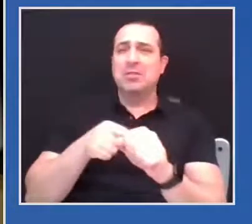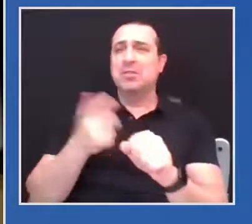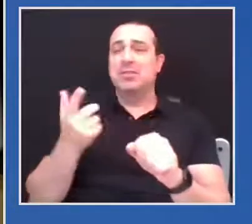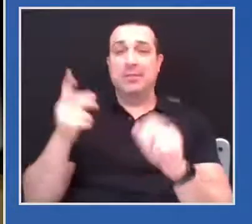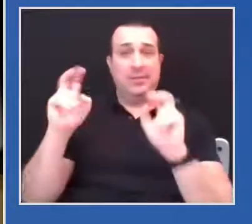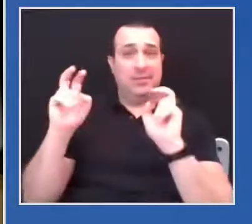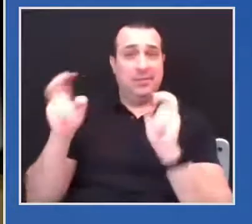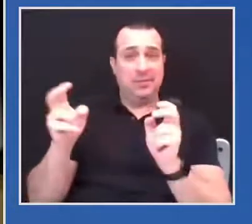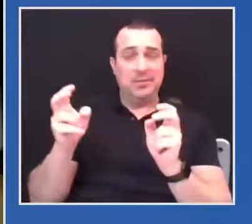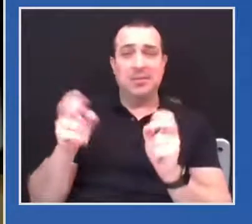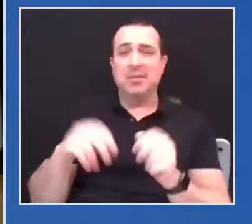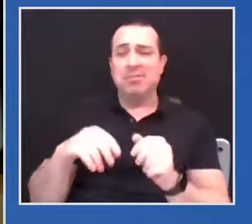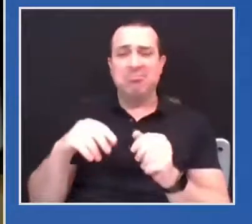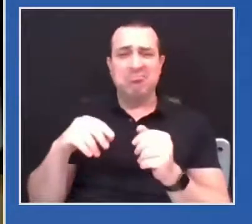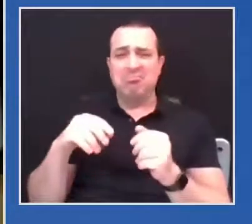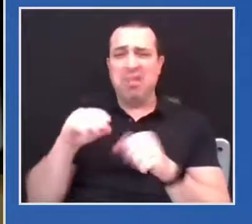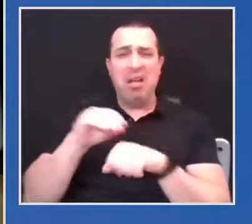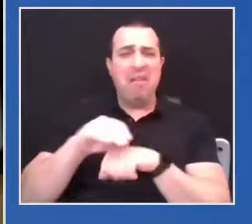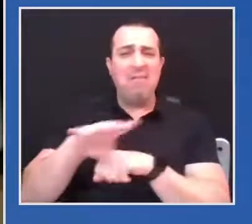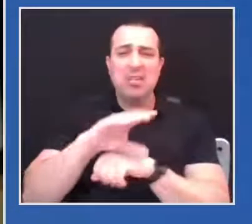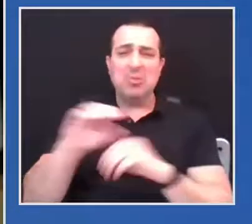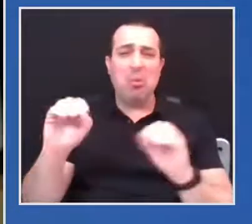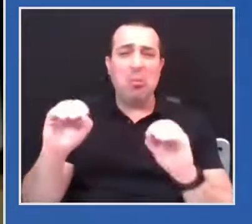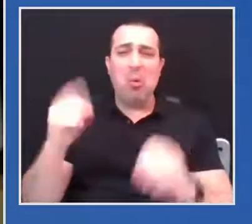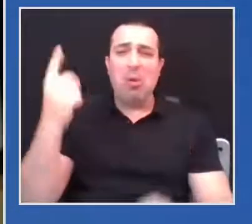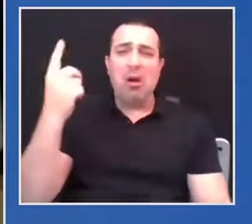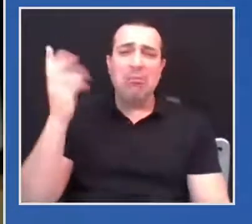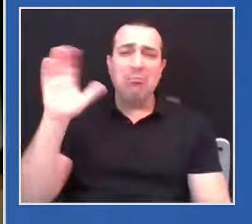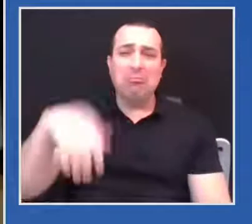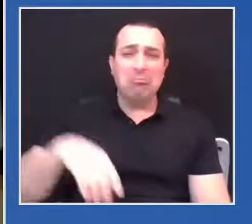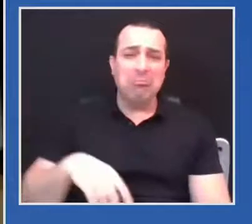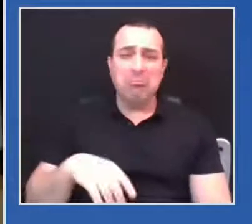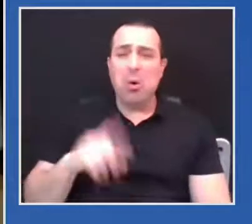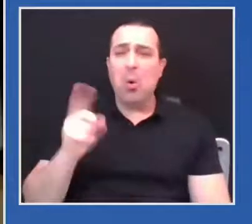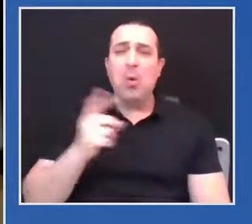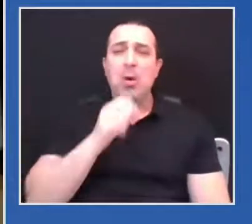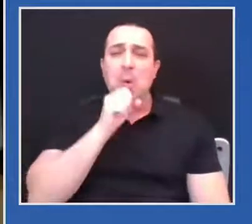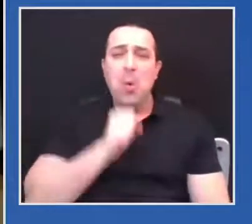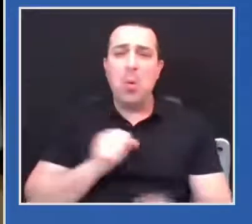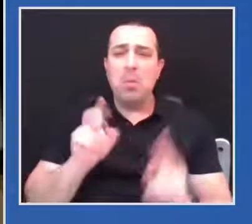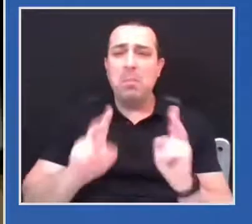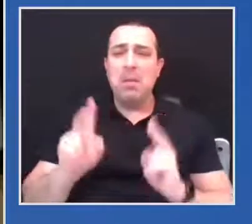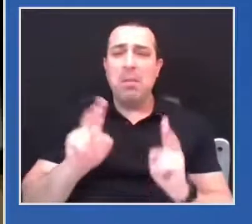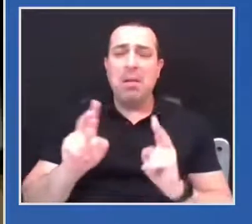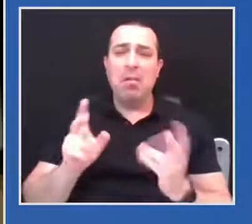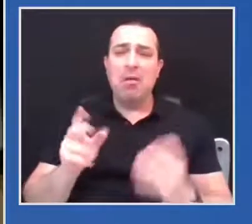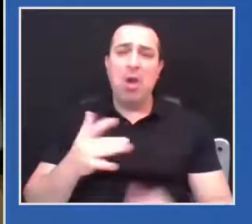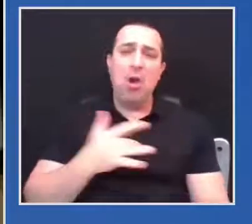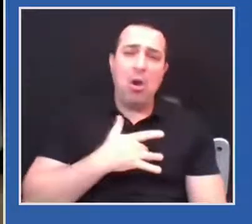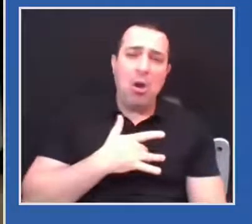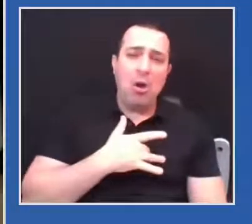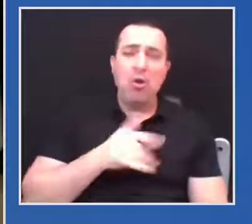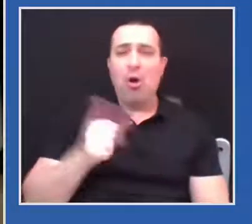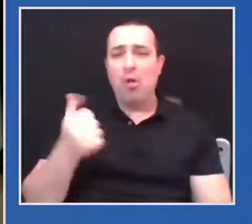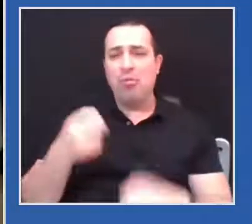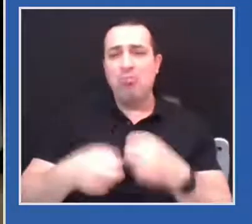affects virtually nobody. Quote, just elderly people with heart and other problems.